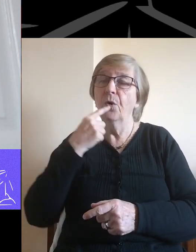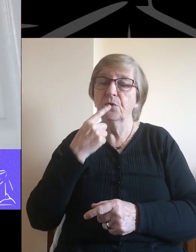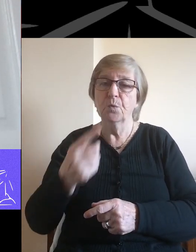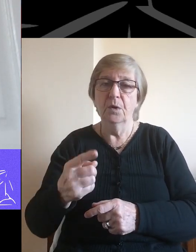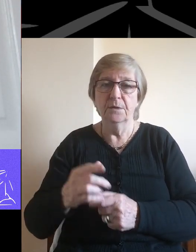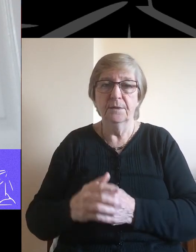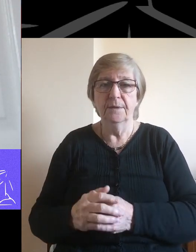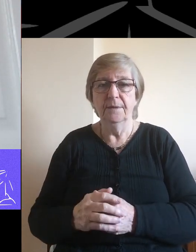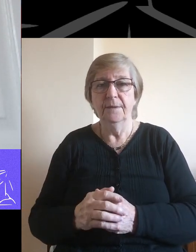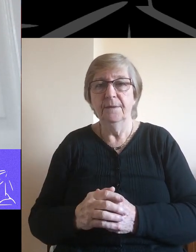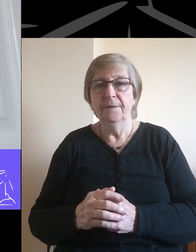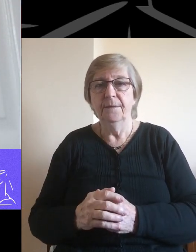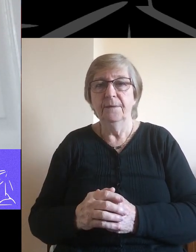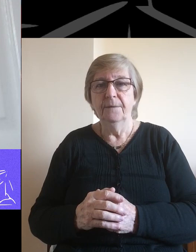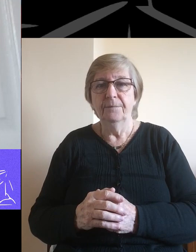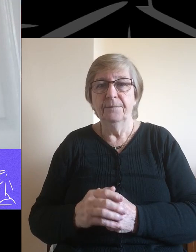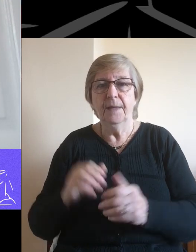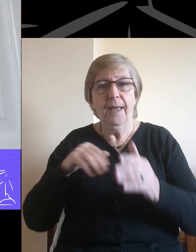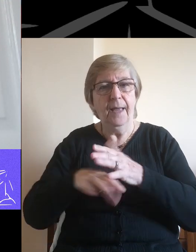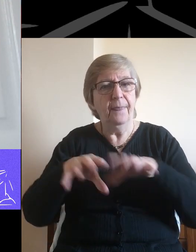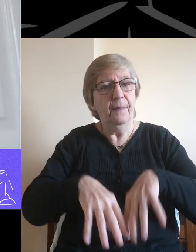Let us listen for God's word.